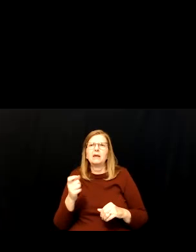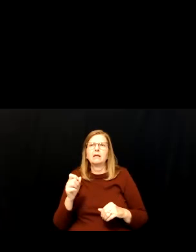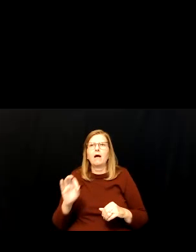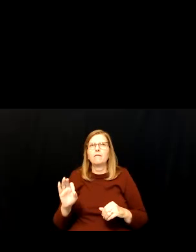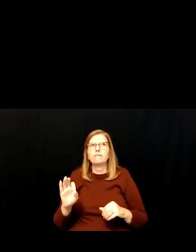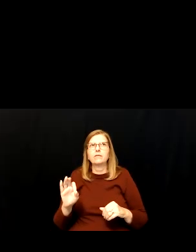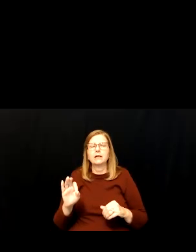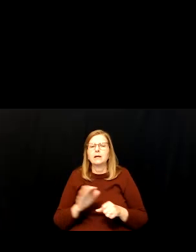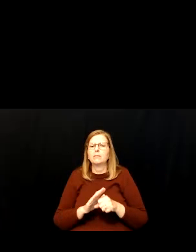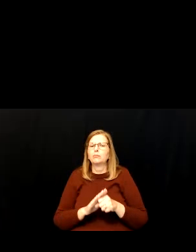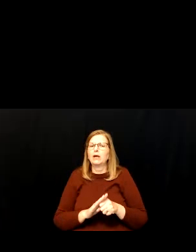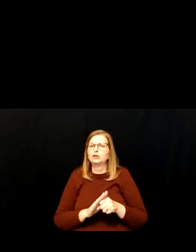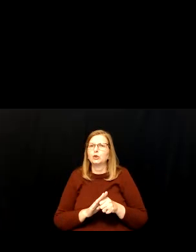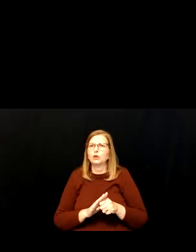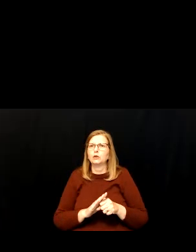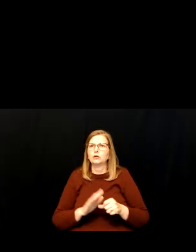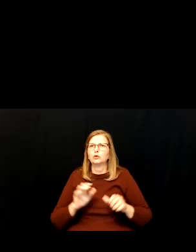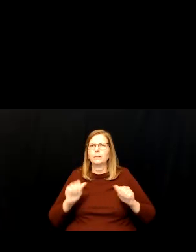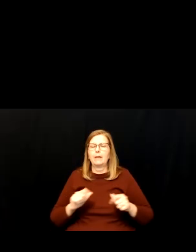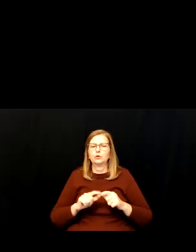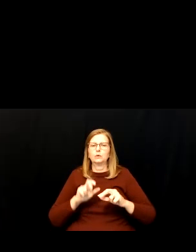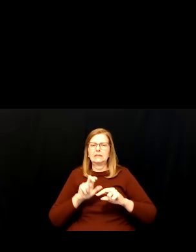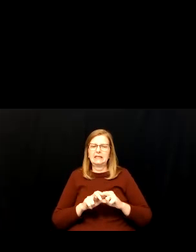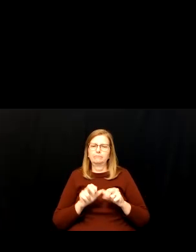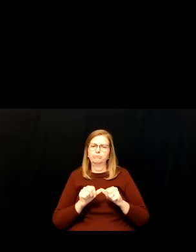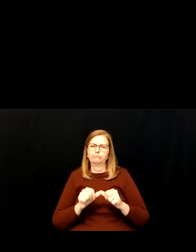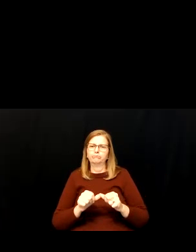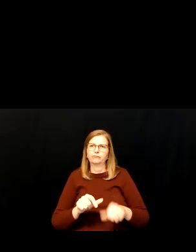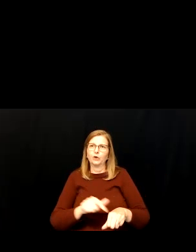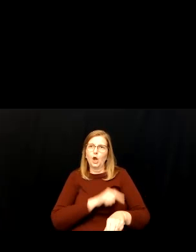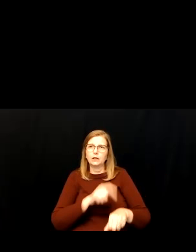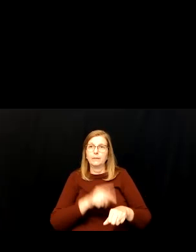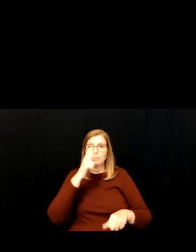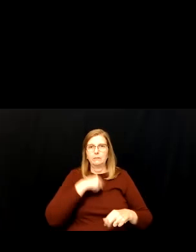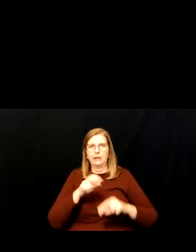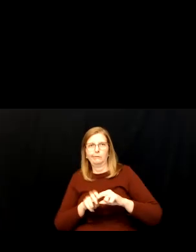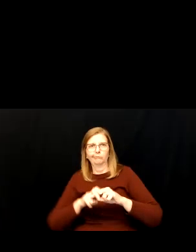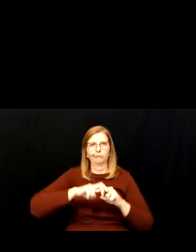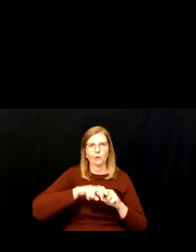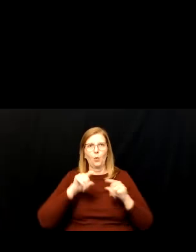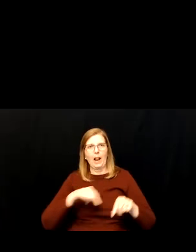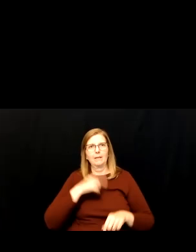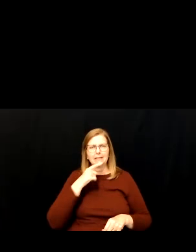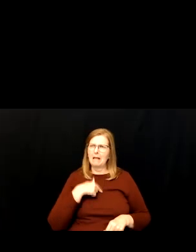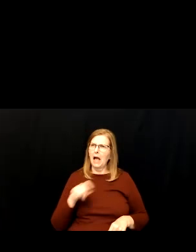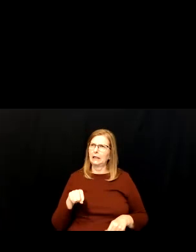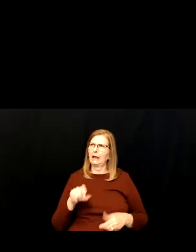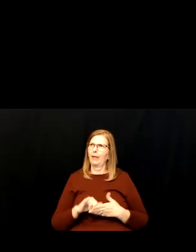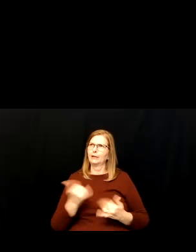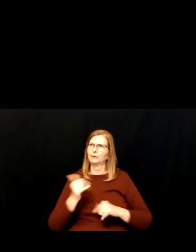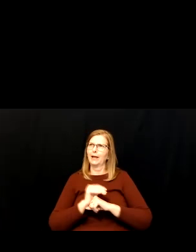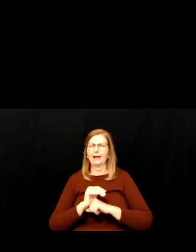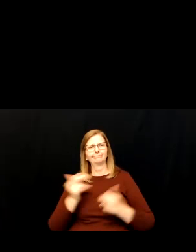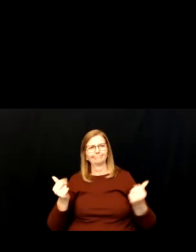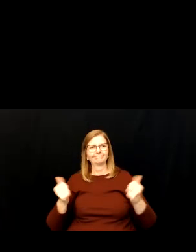of pressure to be able to sit for long periods of time, as you see me adjusting in my seat, I need a how to hug tonight.